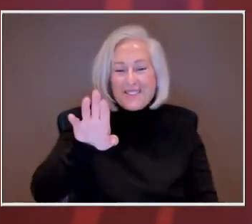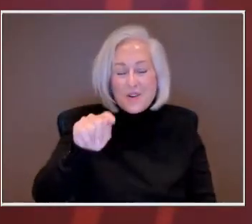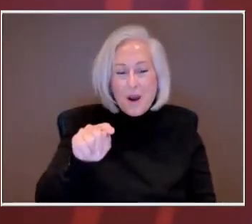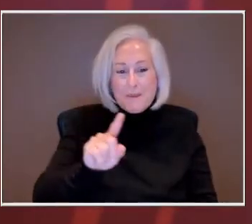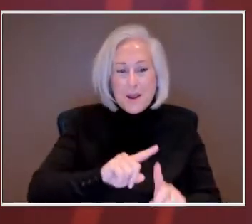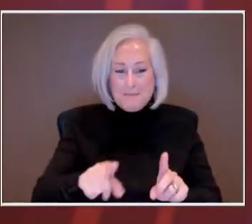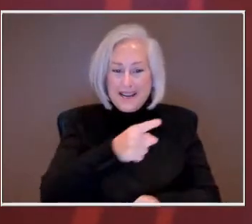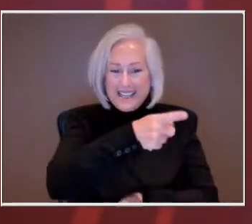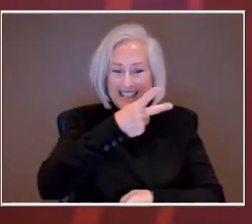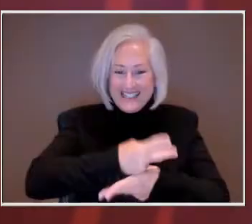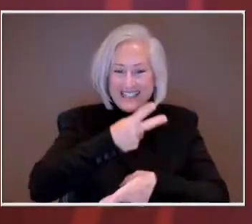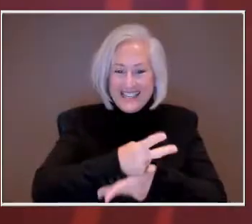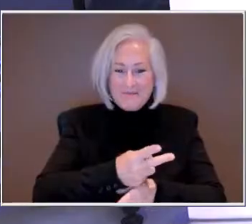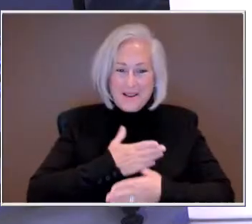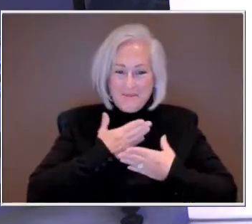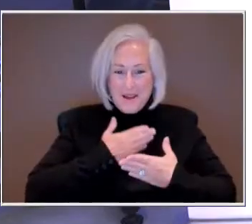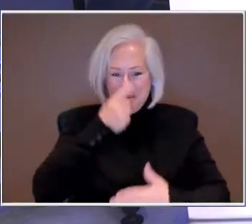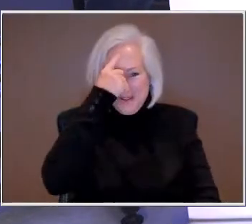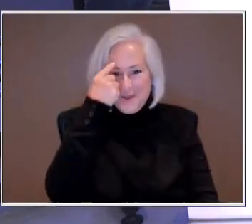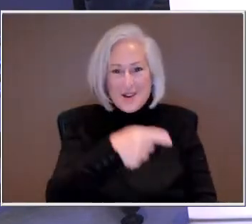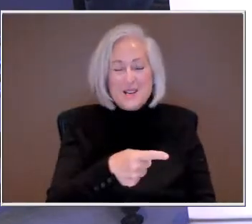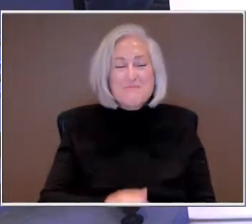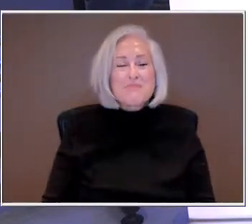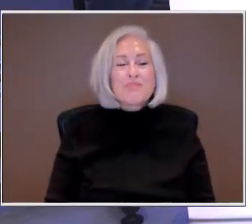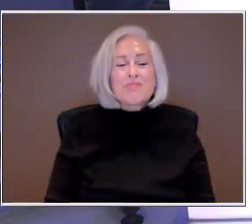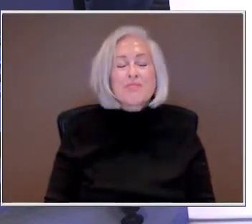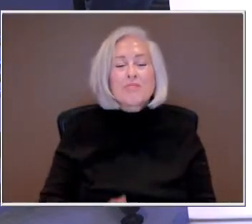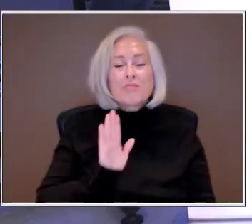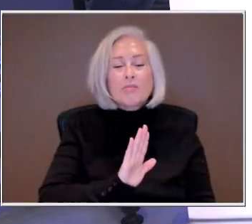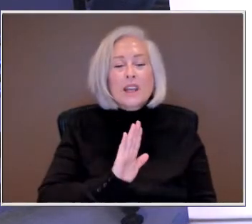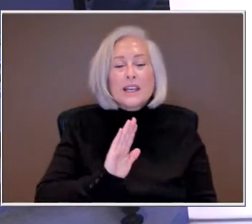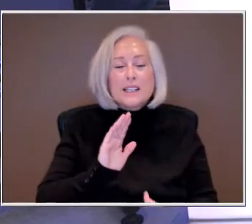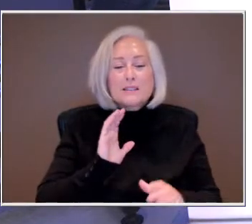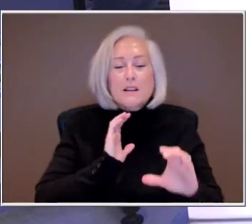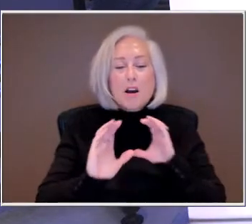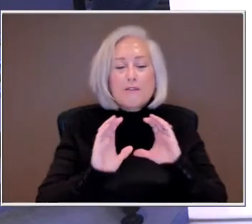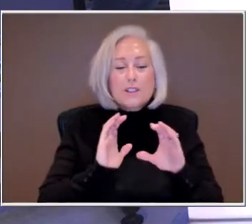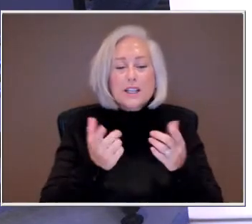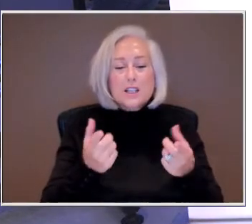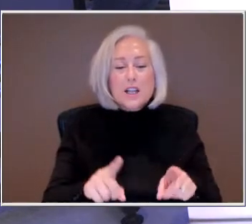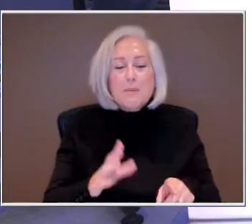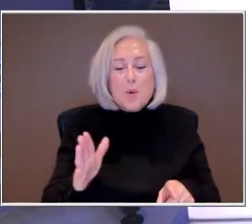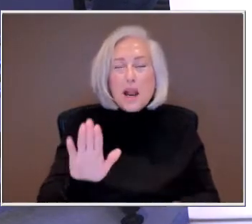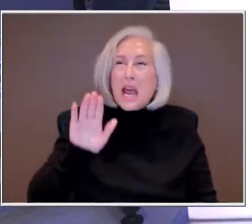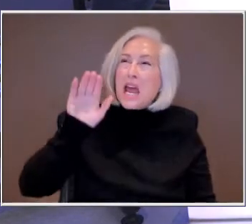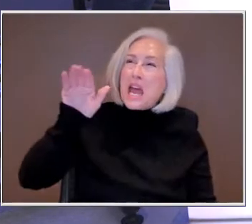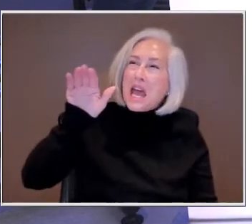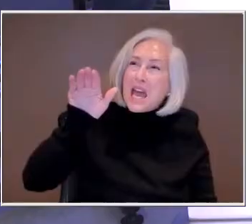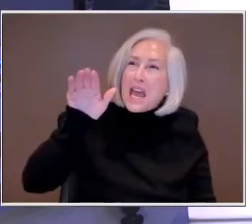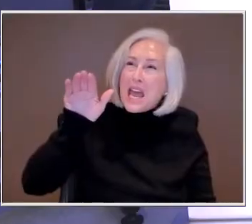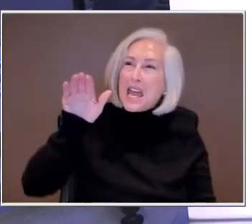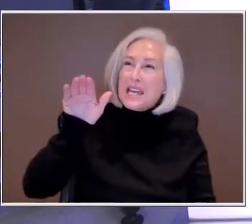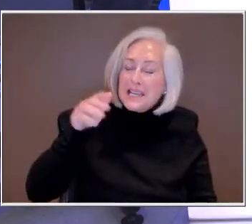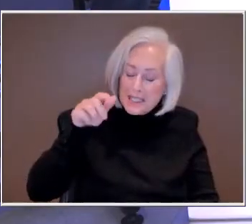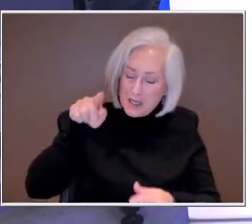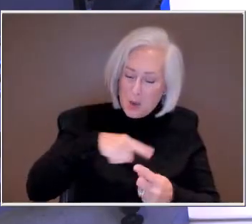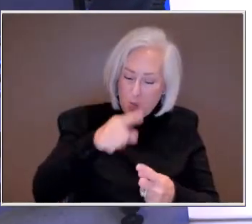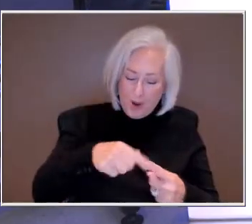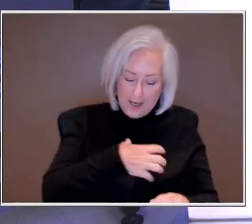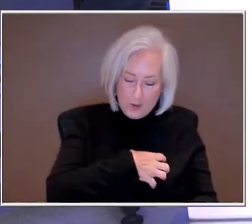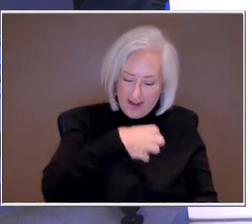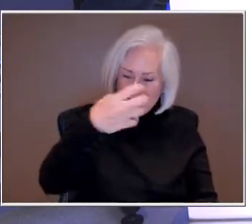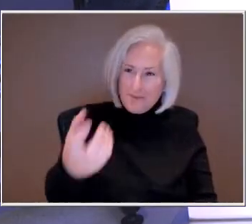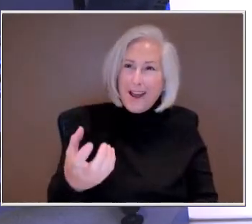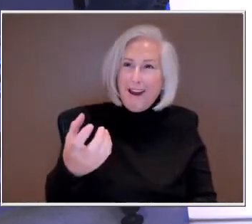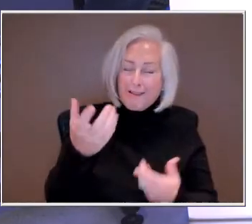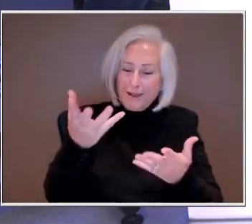happy for it. How did the conversation go? Was it going into the surgery? You were like, by the way. Pretty much, yeah. That was kind of it. I was like, before